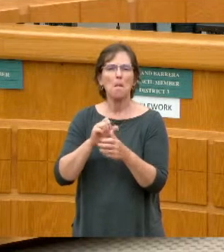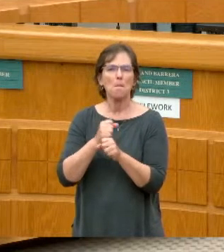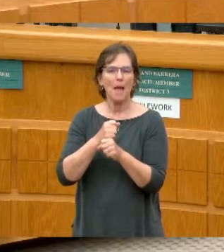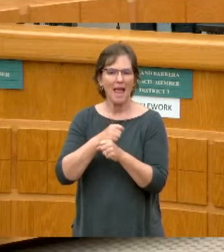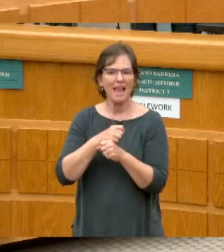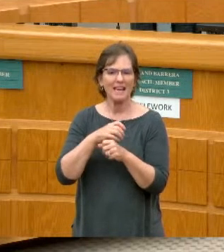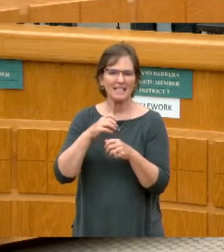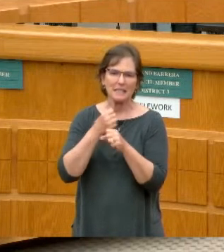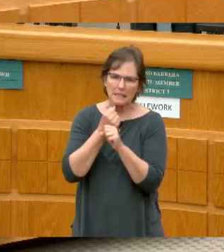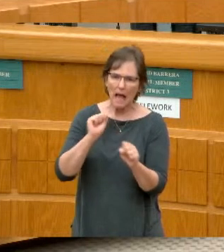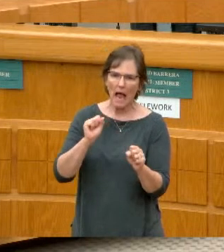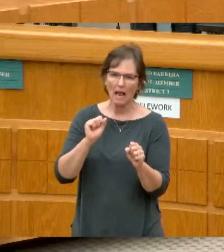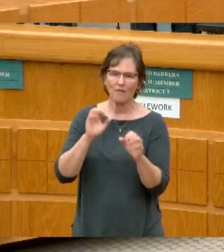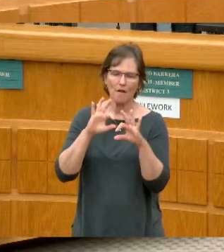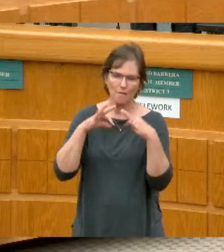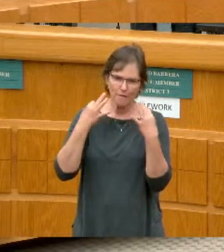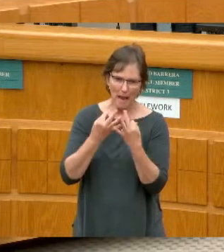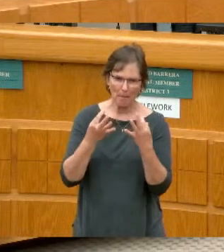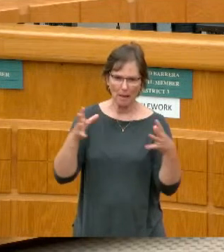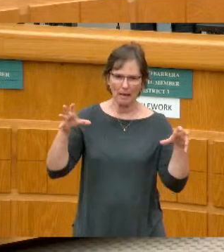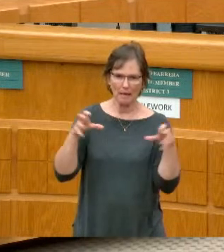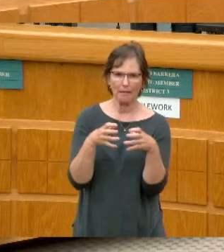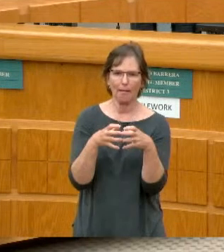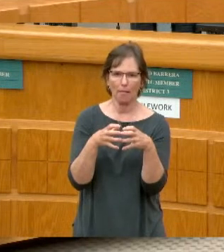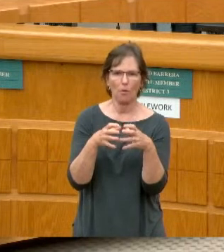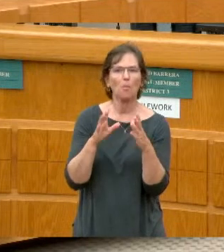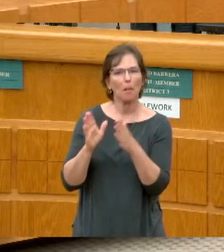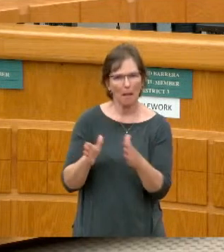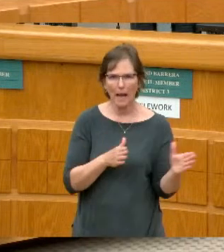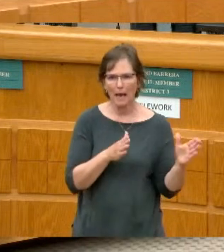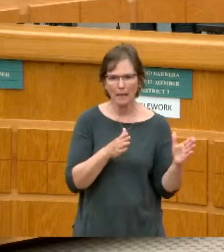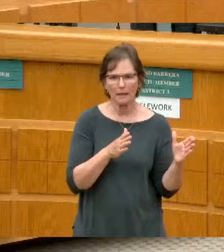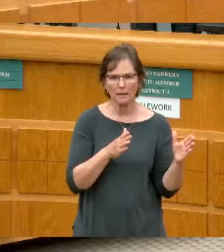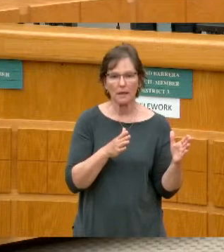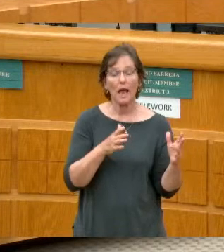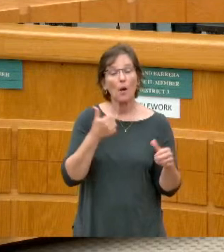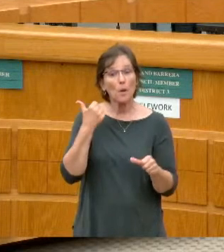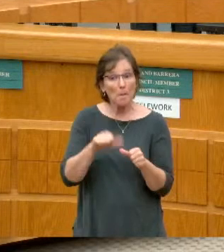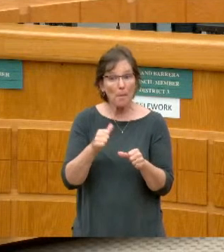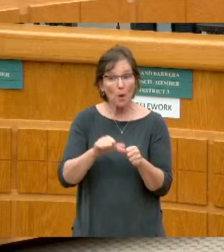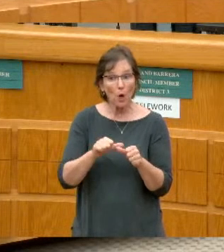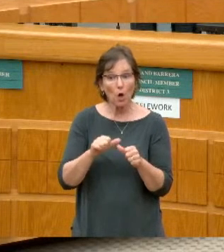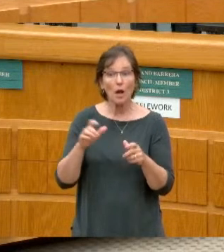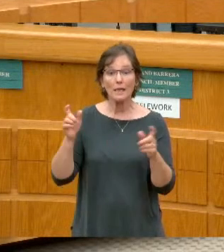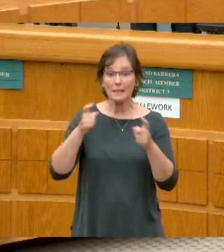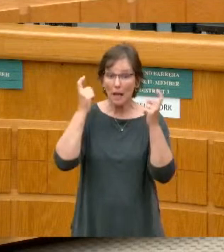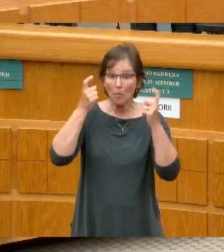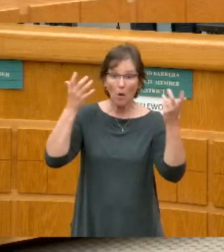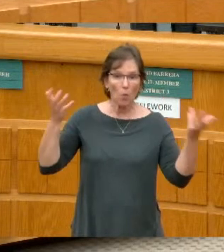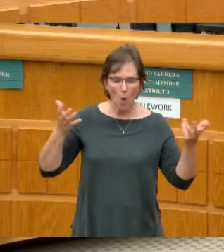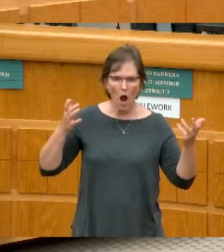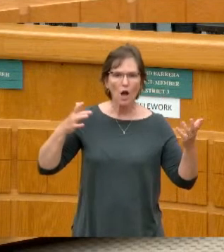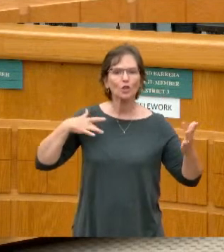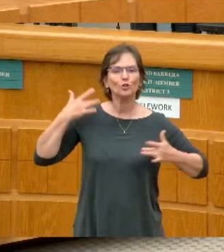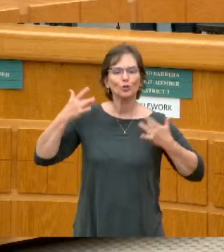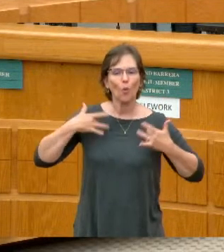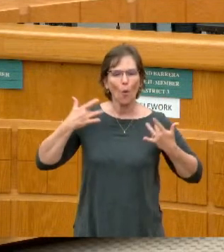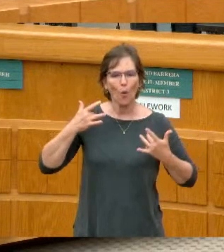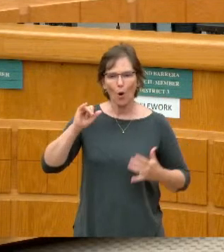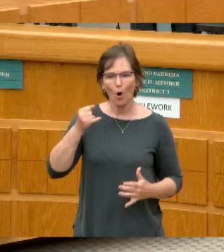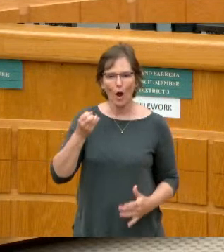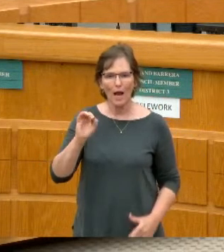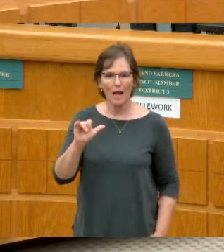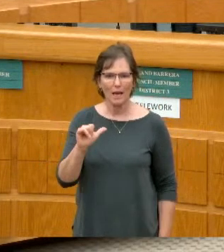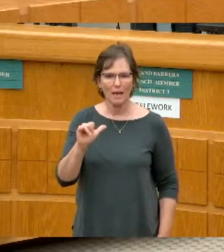going to hopefully unveil more resources for you. For now, I want us to concentrate on the clinic, being proactive by getting our flu